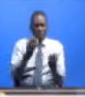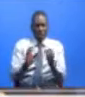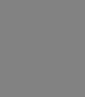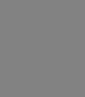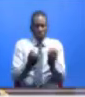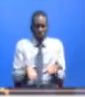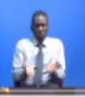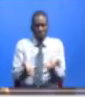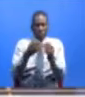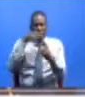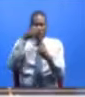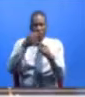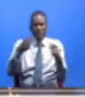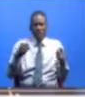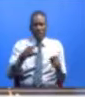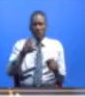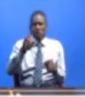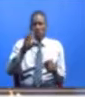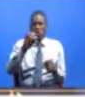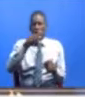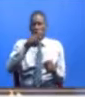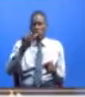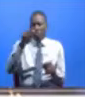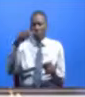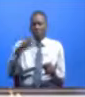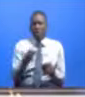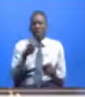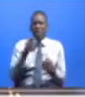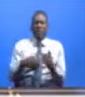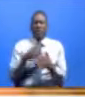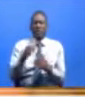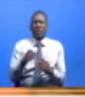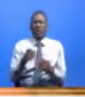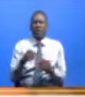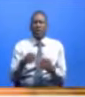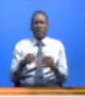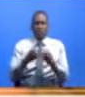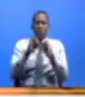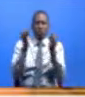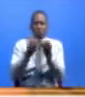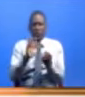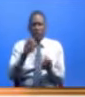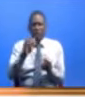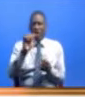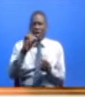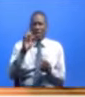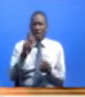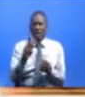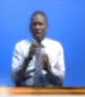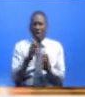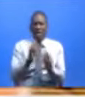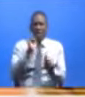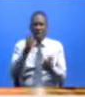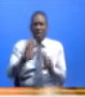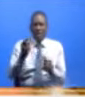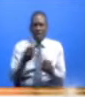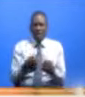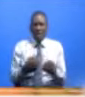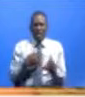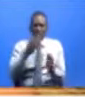progress in the fight against the doping menace. This comes as the Anti-Doping Agency of Kenya, ADAC, and Athletics Kenya are putting in the